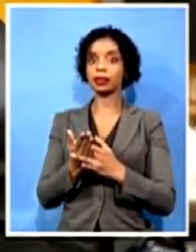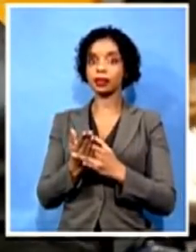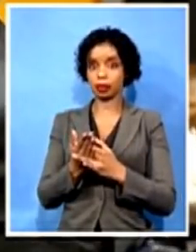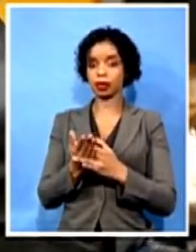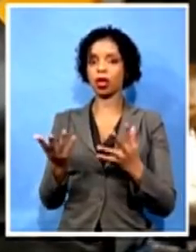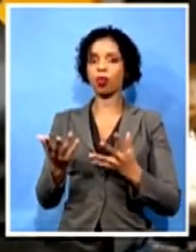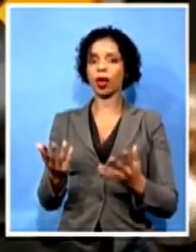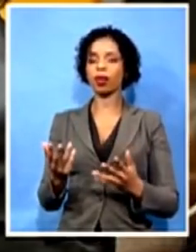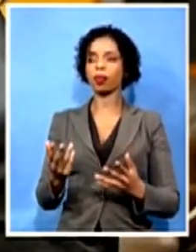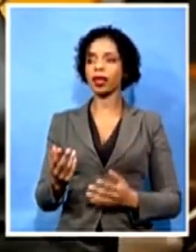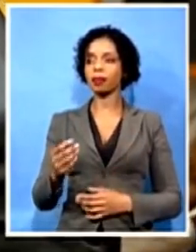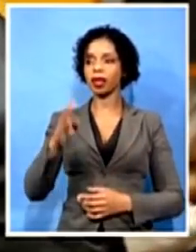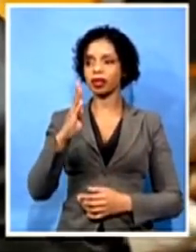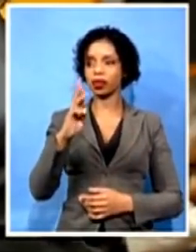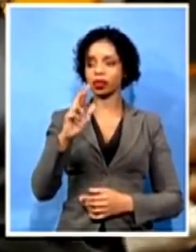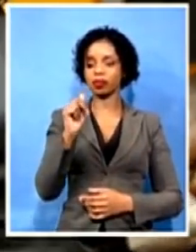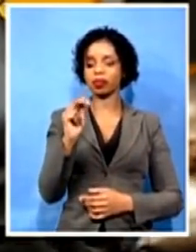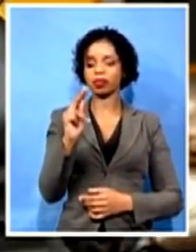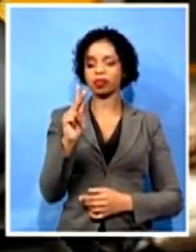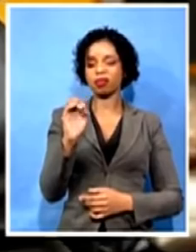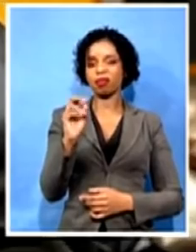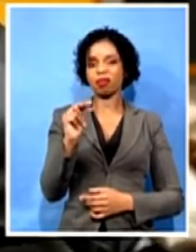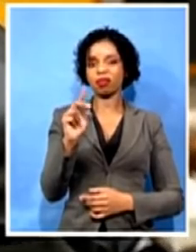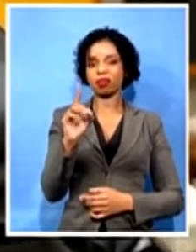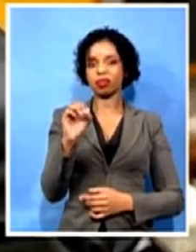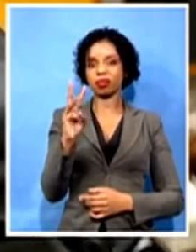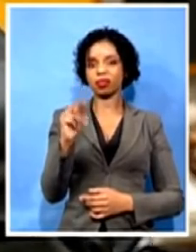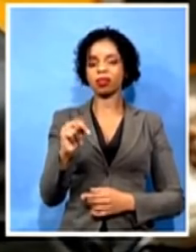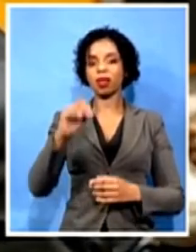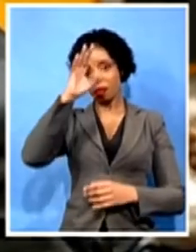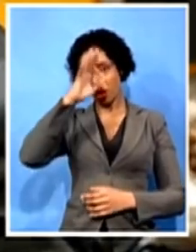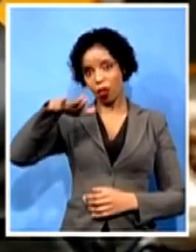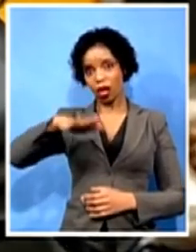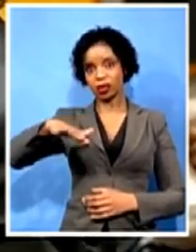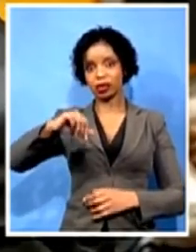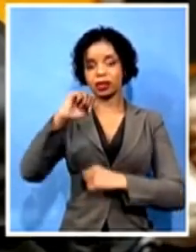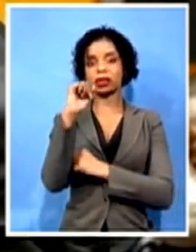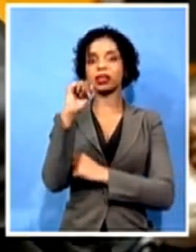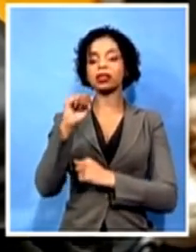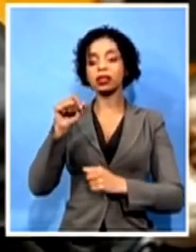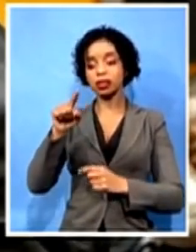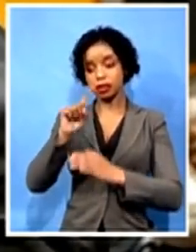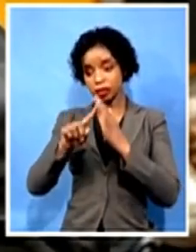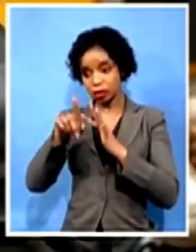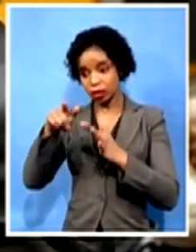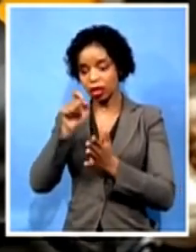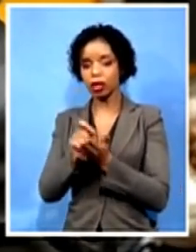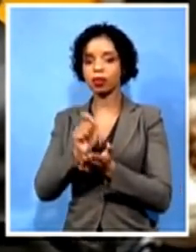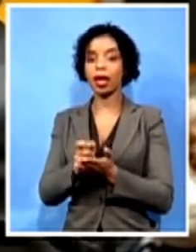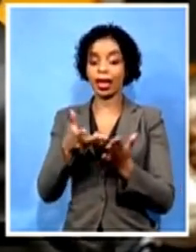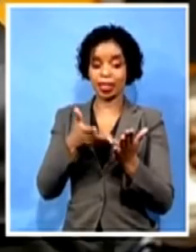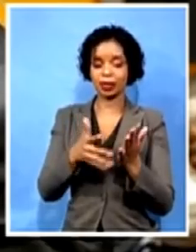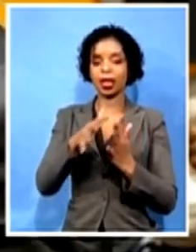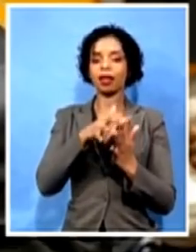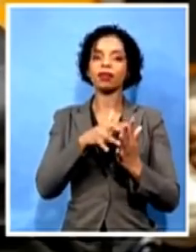presence of the investigating officer, Captain Nevin, who was present, to affidavit this affidavit. And as I said, immediately I came to